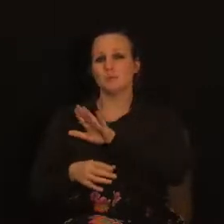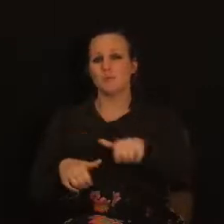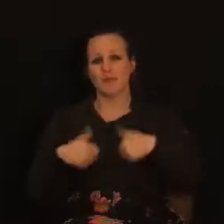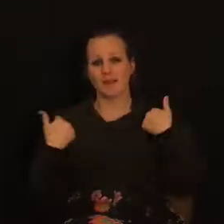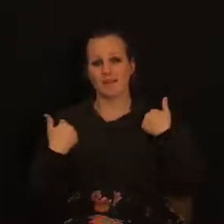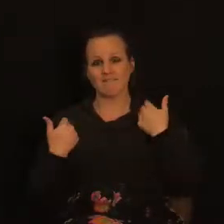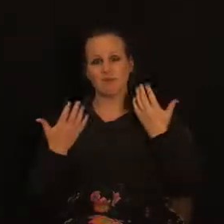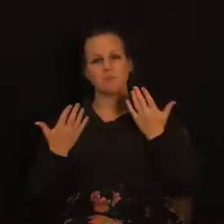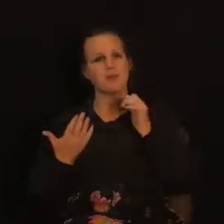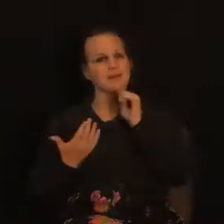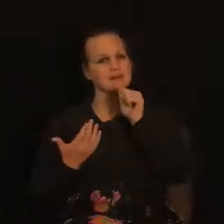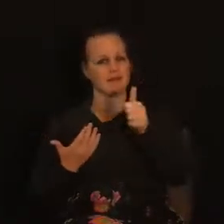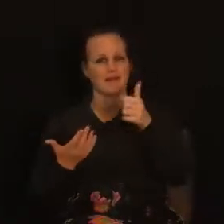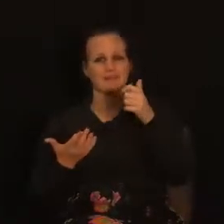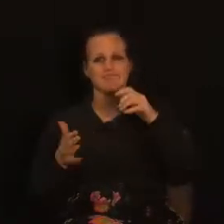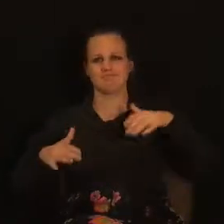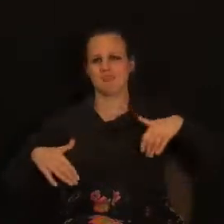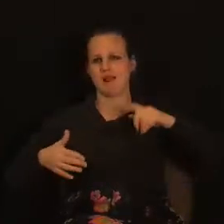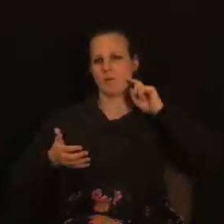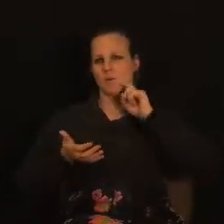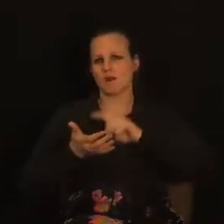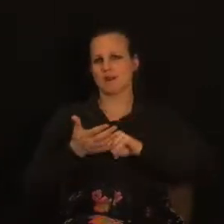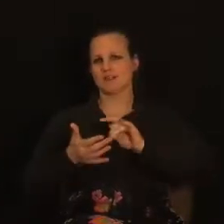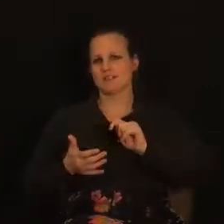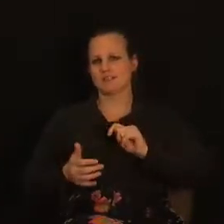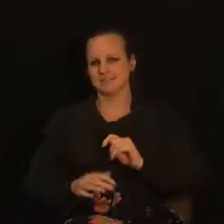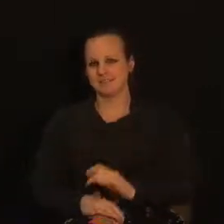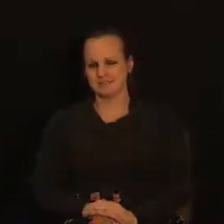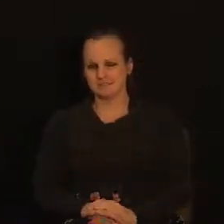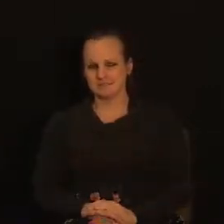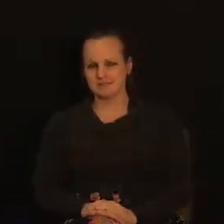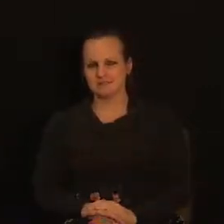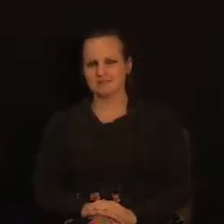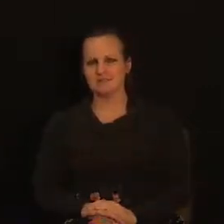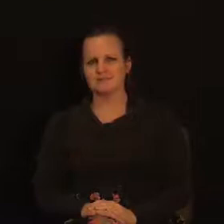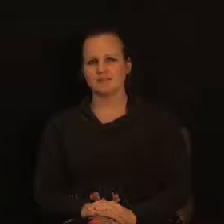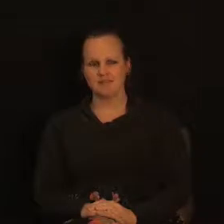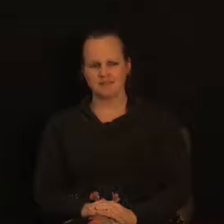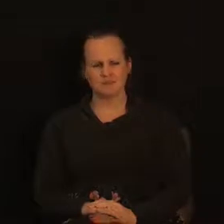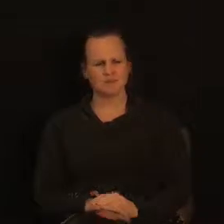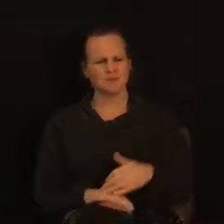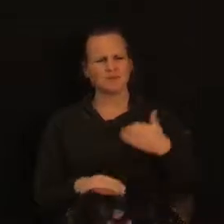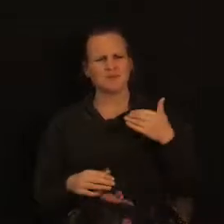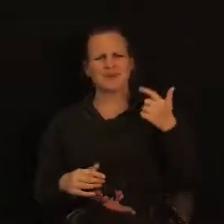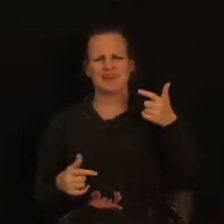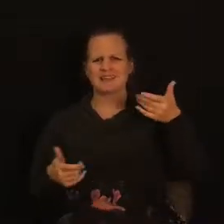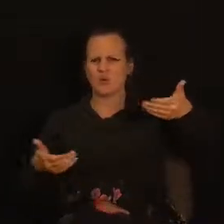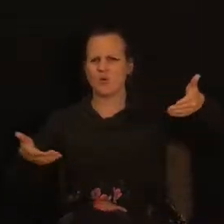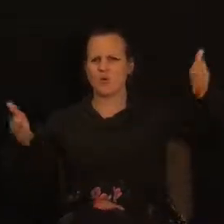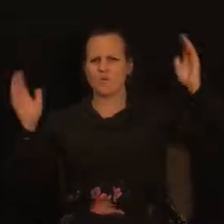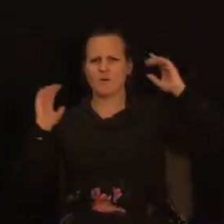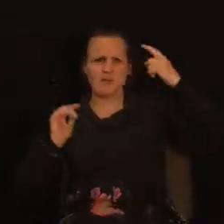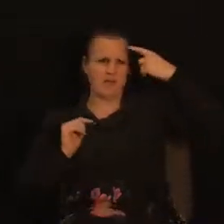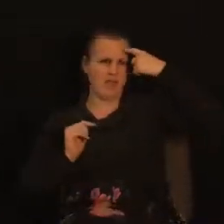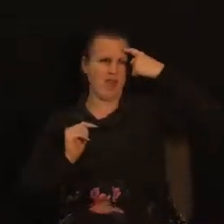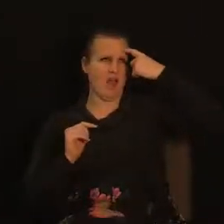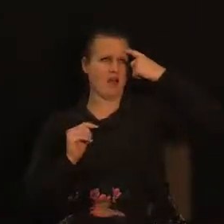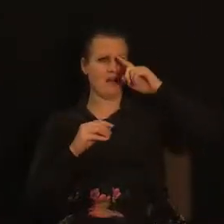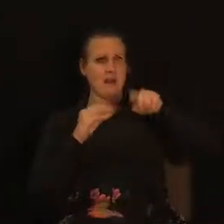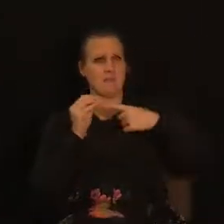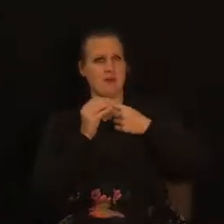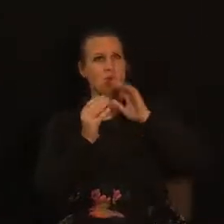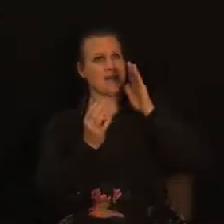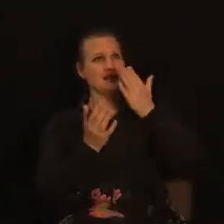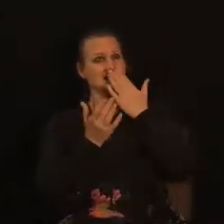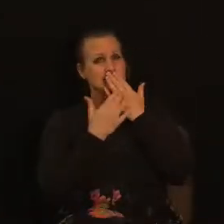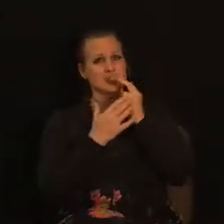But because this is true, not only is this an overwhelming thought about the goodness of the Lord, but